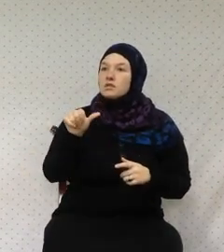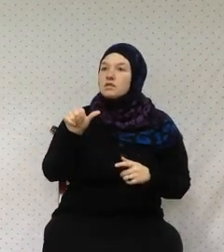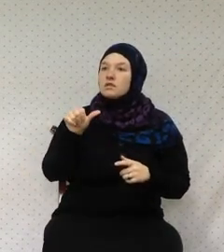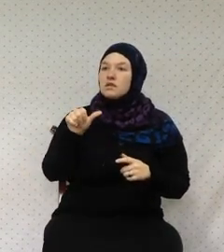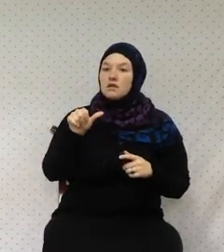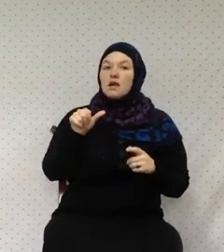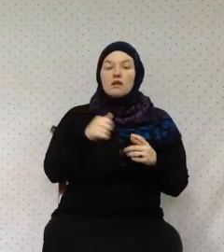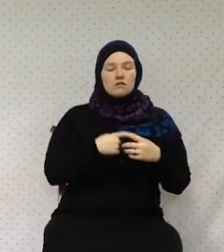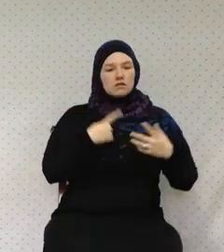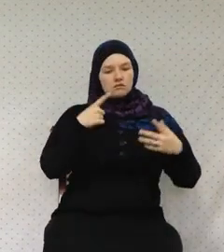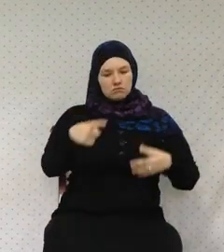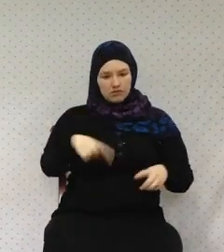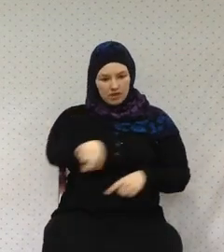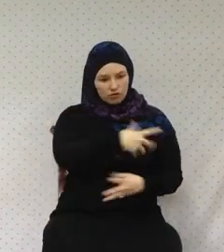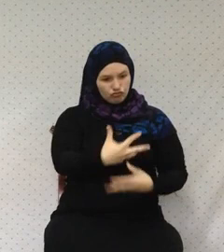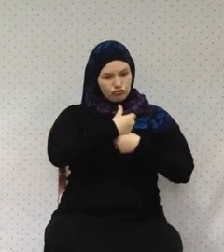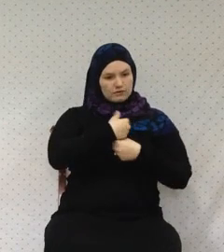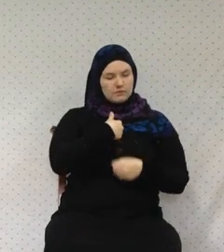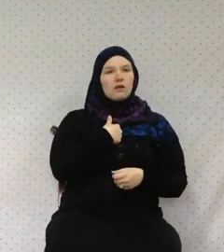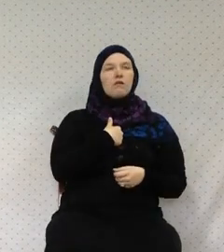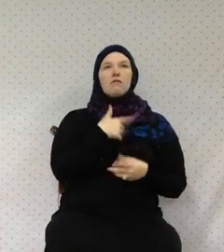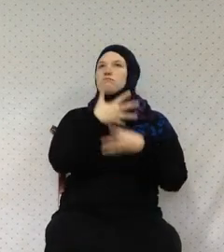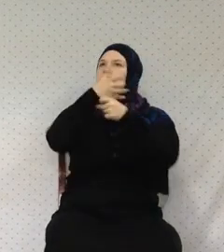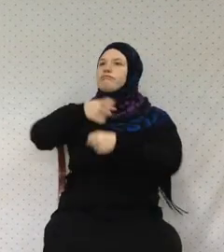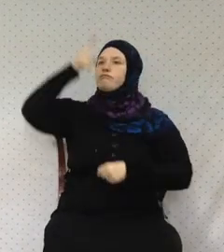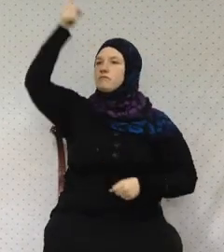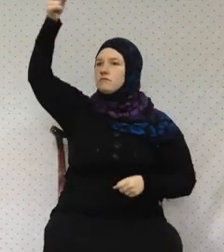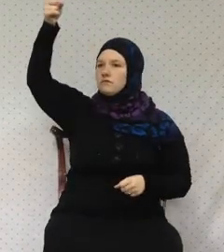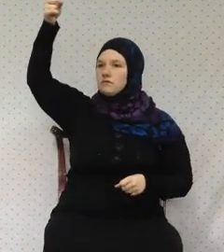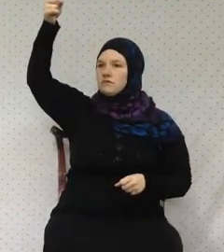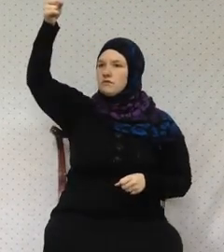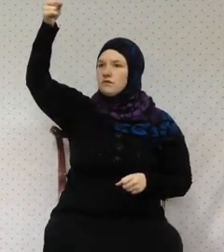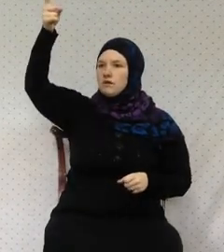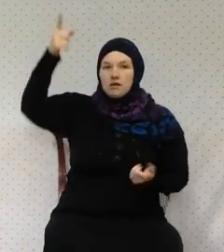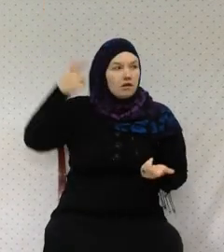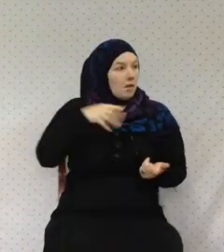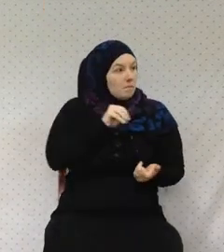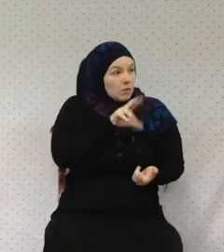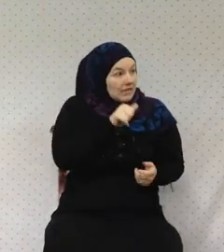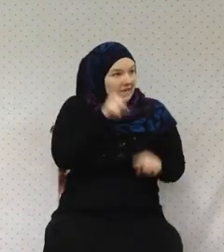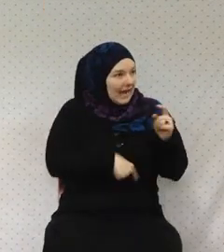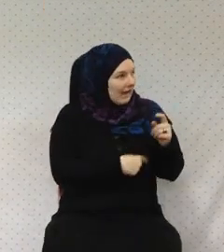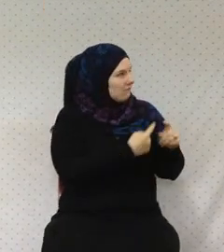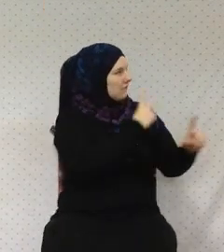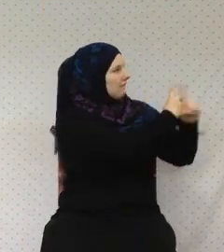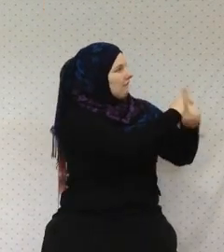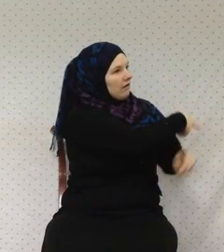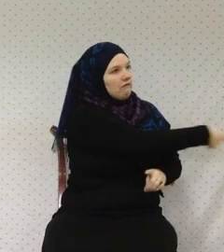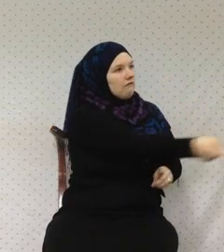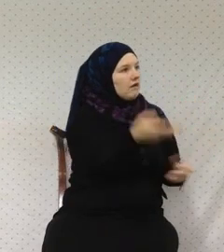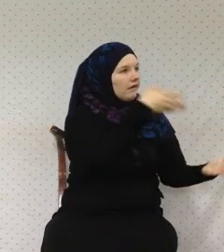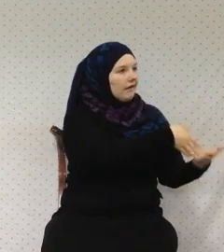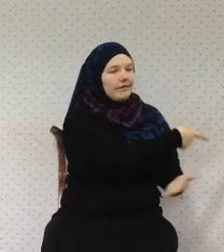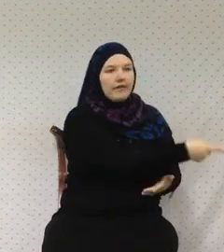community that trusted you to follow you. And you are really helpless. You can't help yourself, let alone